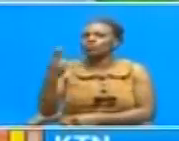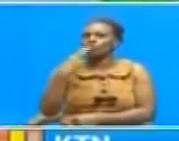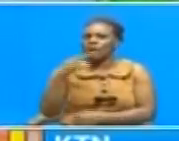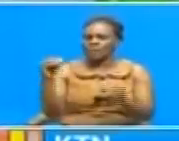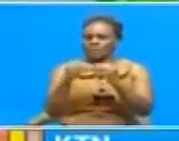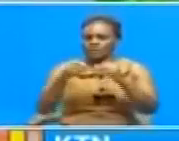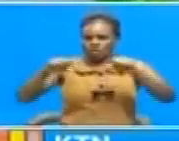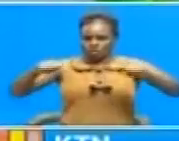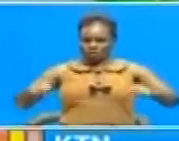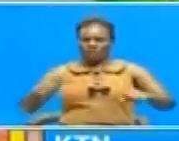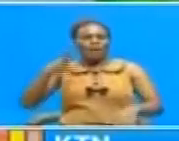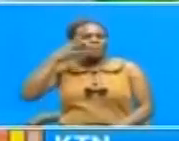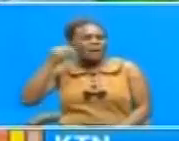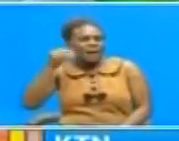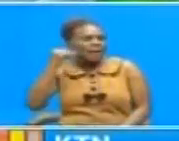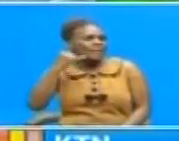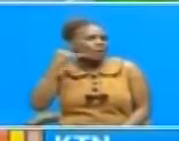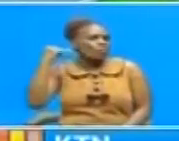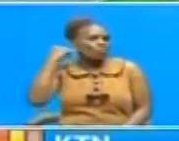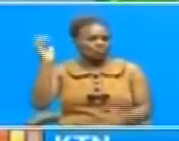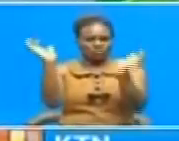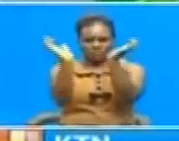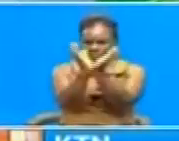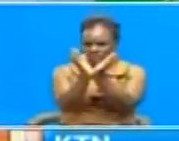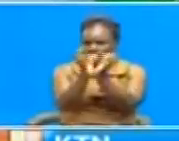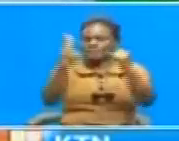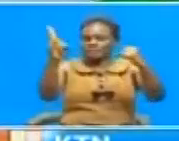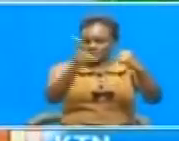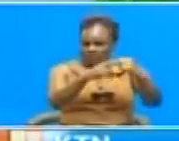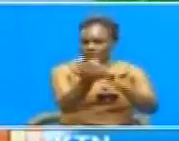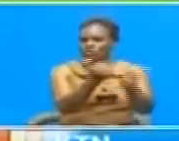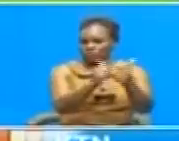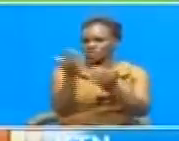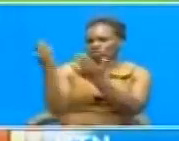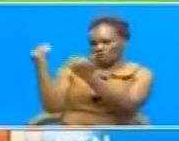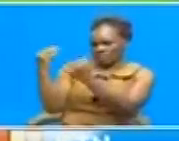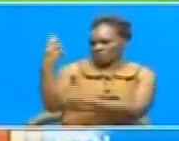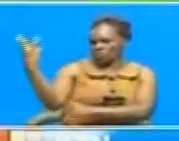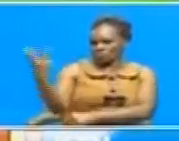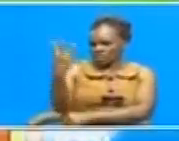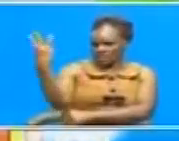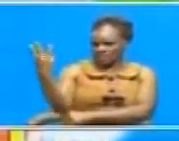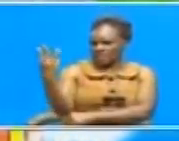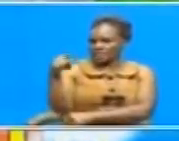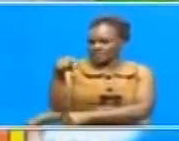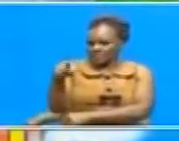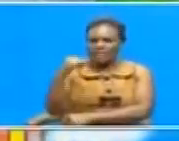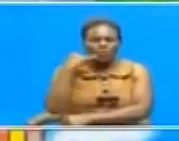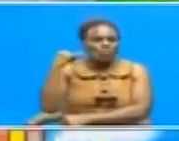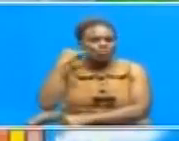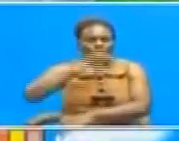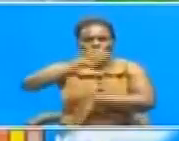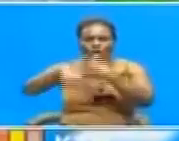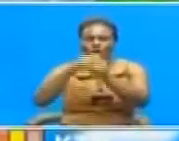taking on Sofapaka at the Afraha Stadium in Nakuru County. Seven matches will be on the cards on Wednesday. League strugglers Nakuru